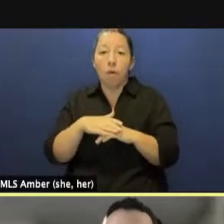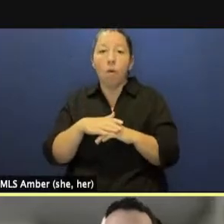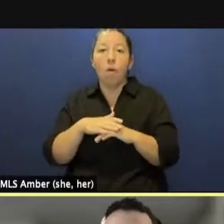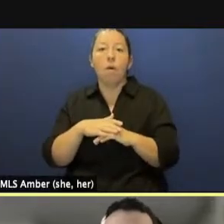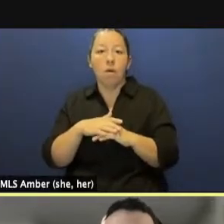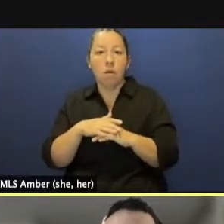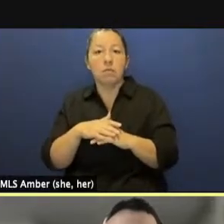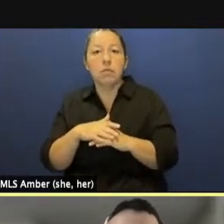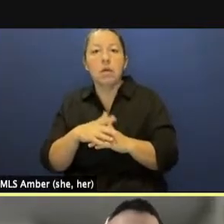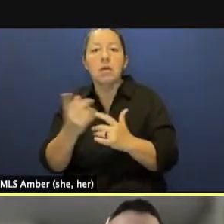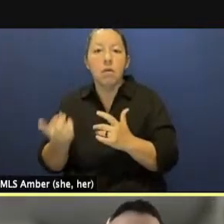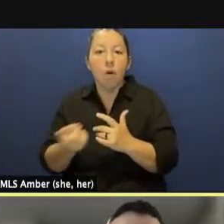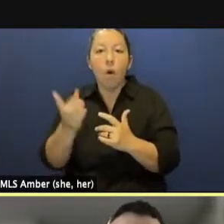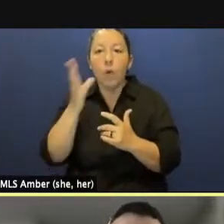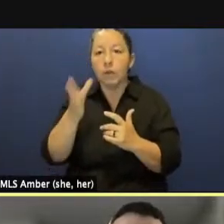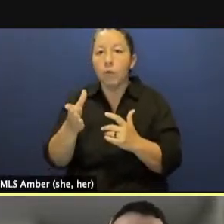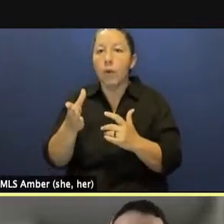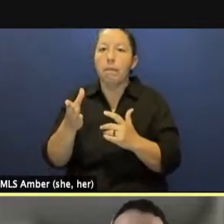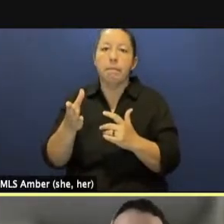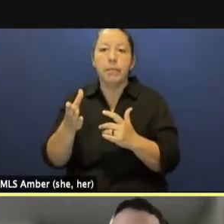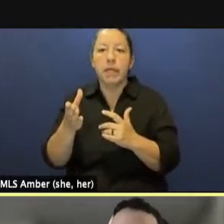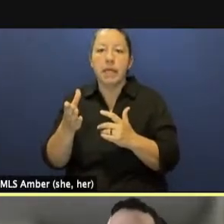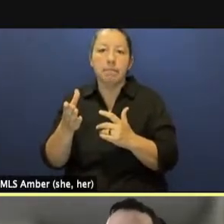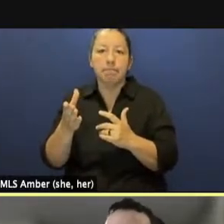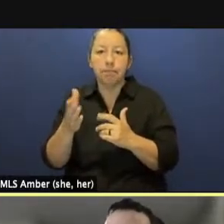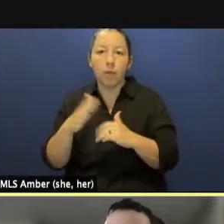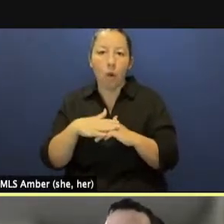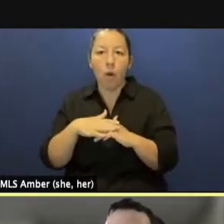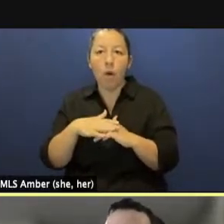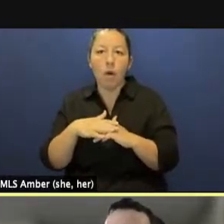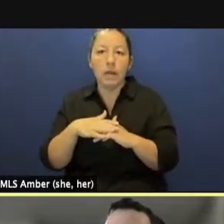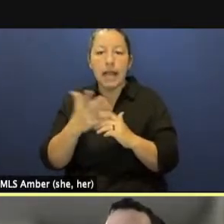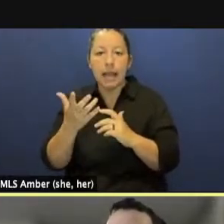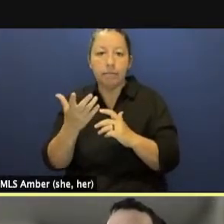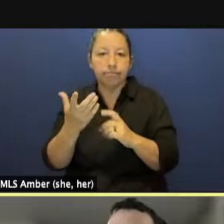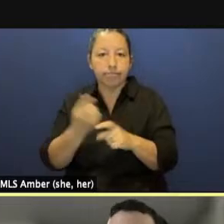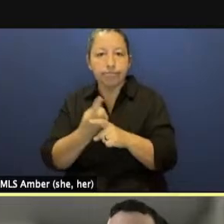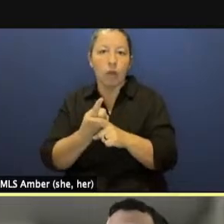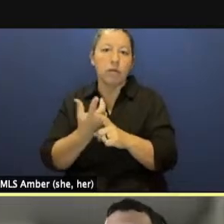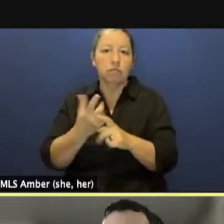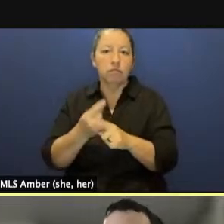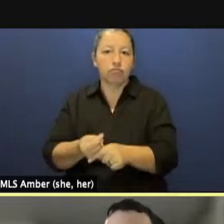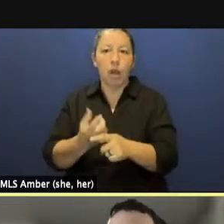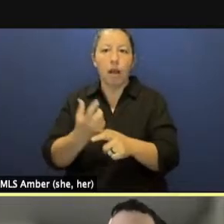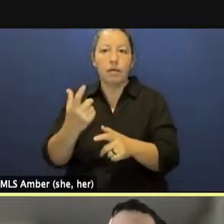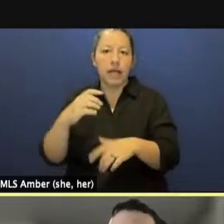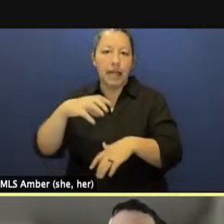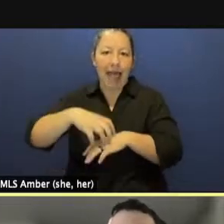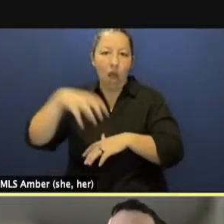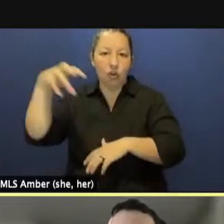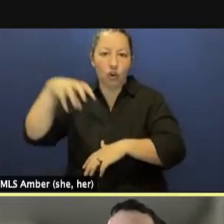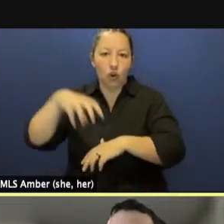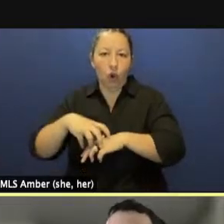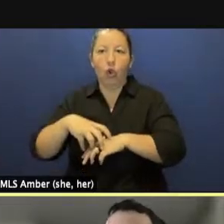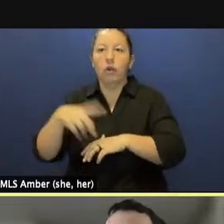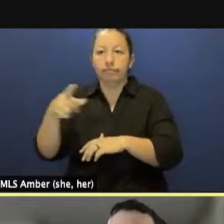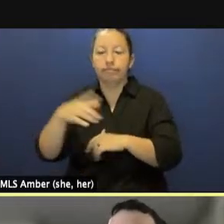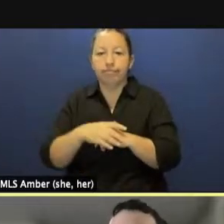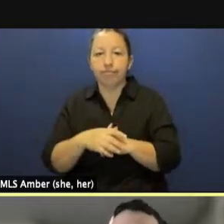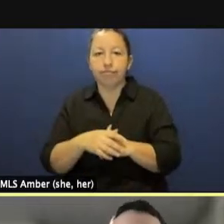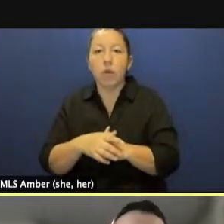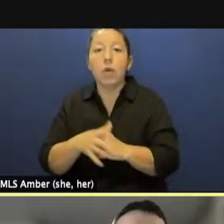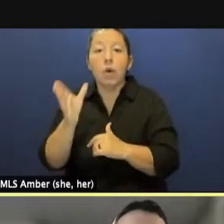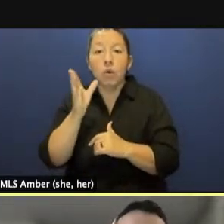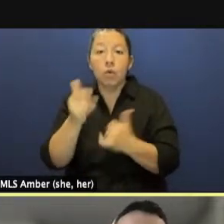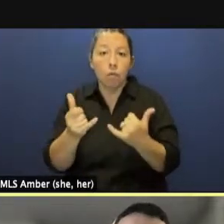it will be on board a commercial lander. The payload is expected to be below 80 kilograms. And we are currently